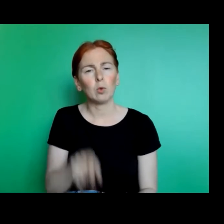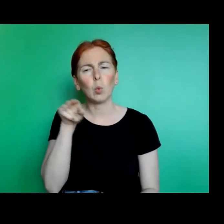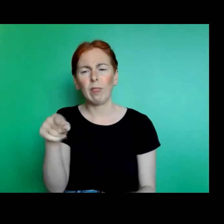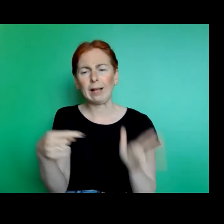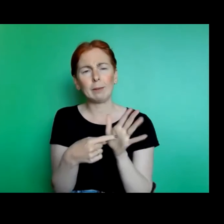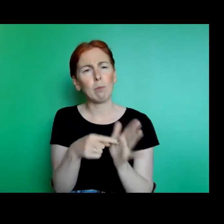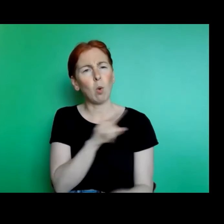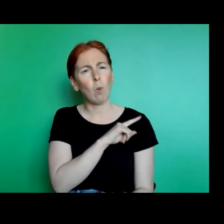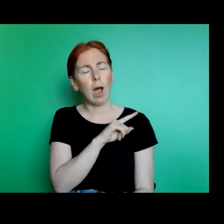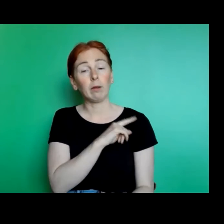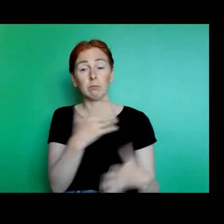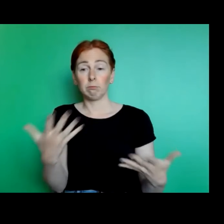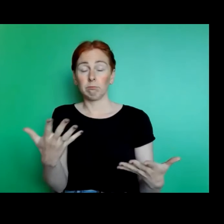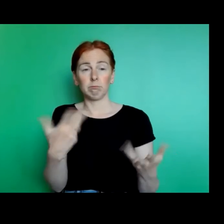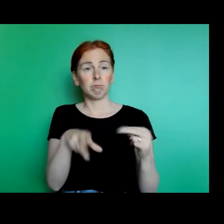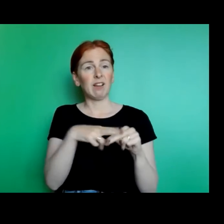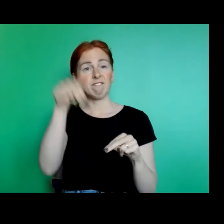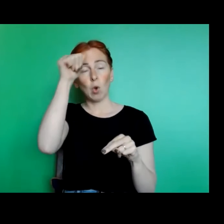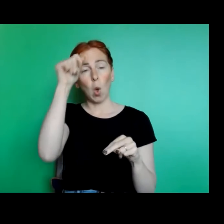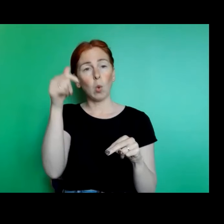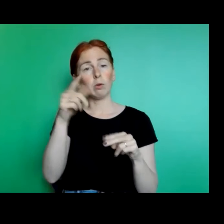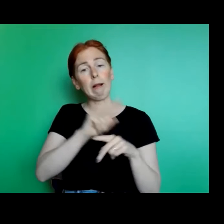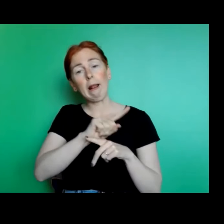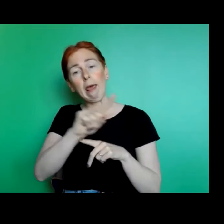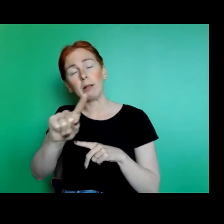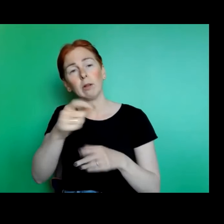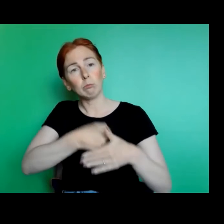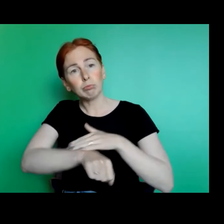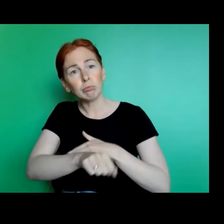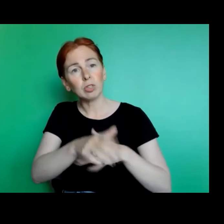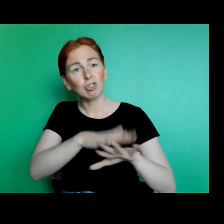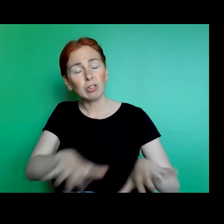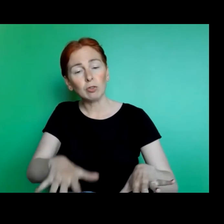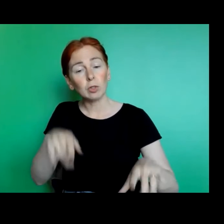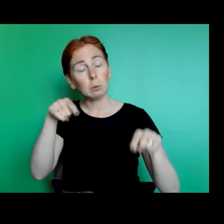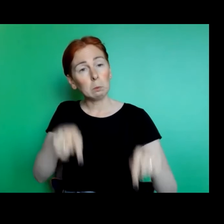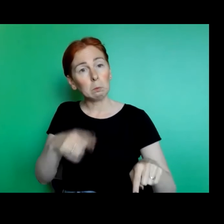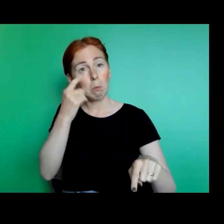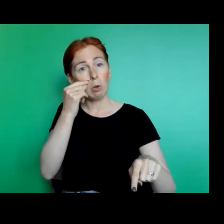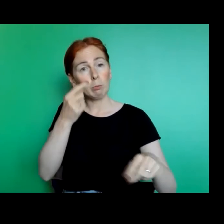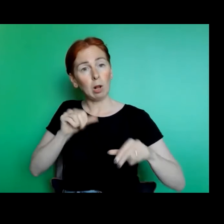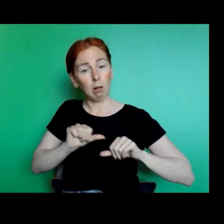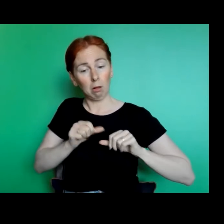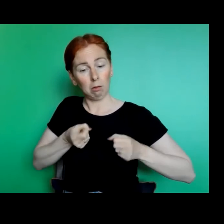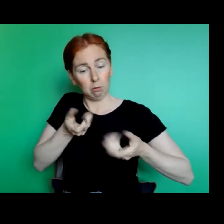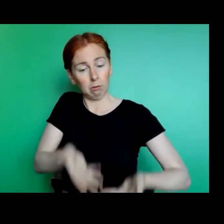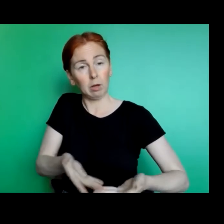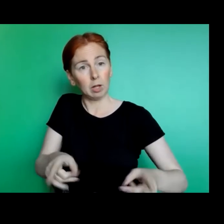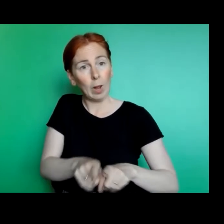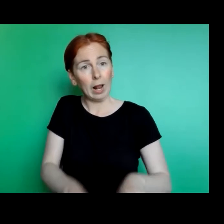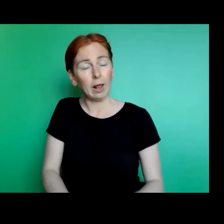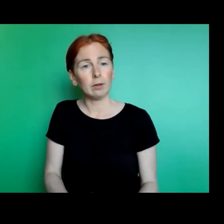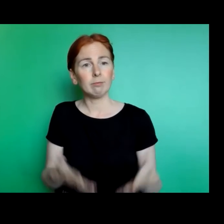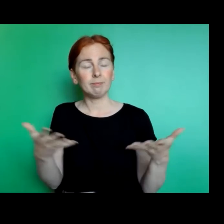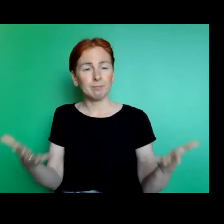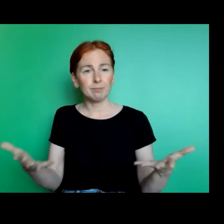future, maybe entering clinical trials of gene therapy, because gene therapy is most likely going to be targeted